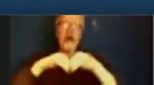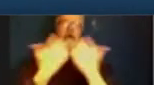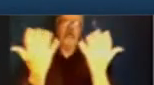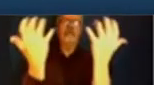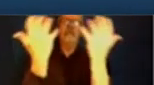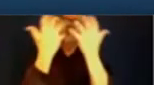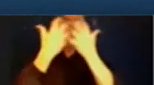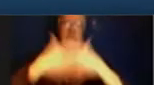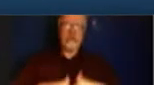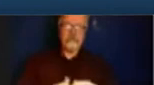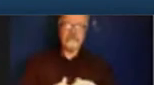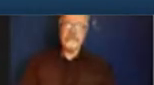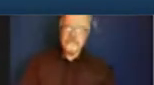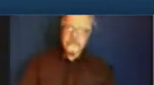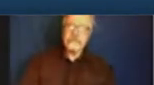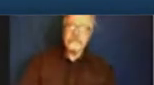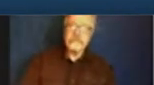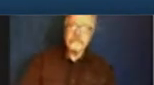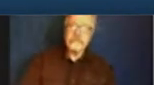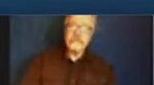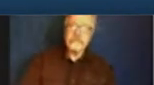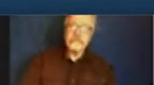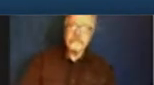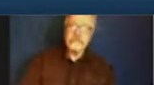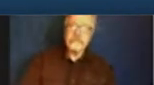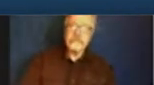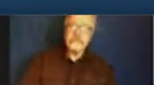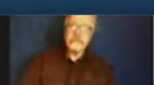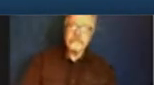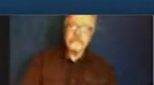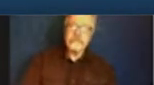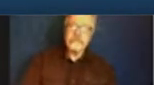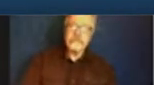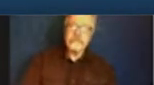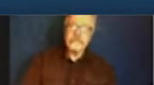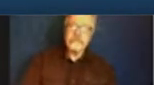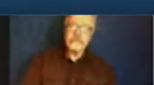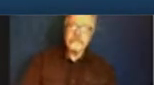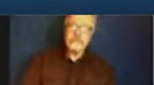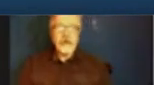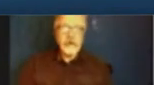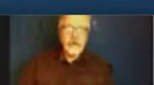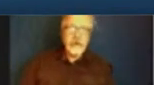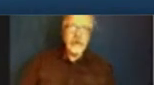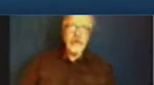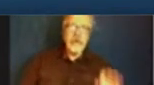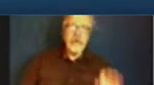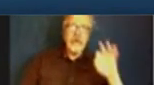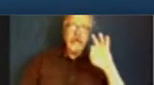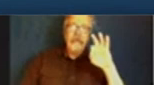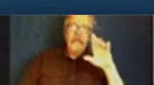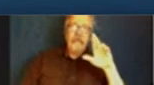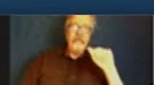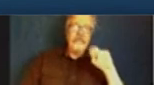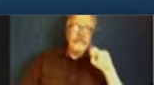Okay, we have time for a couple more questions. Next, we'll go to Frankie with Fox 13. Go ahead, Frankie.